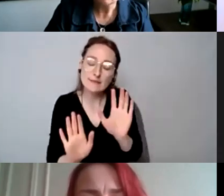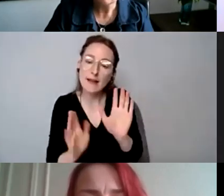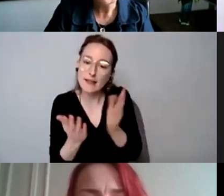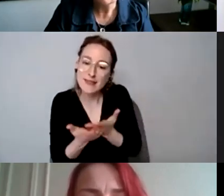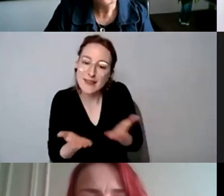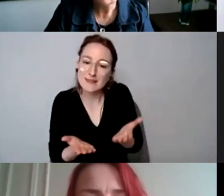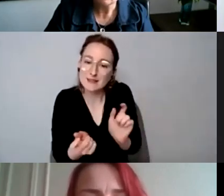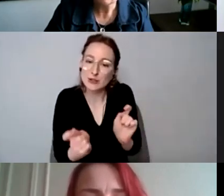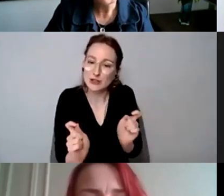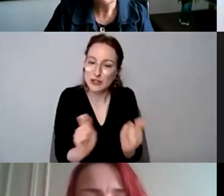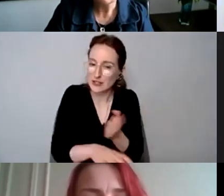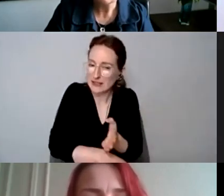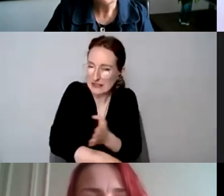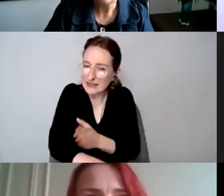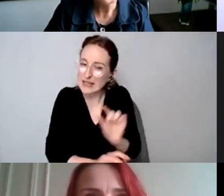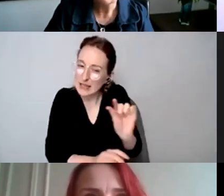really